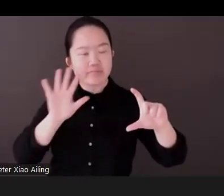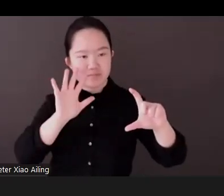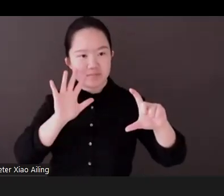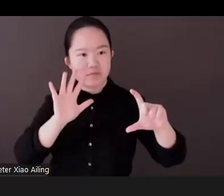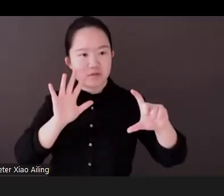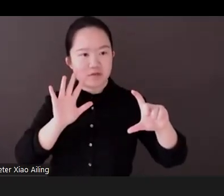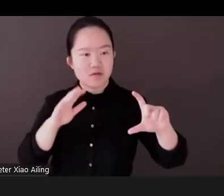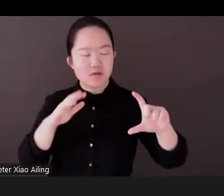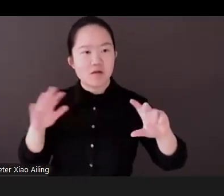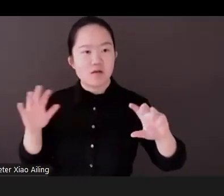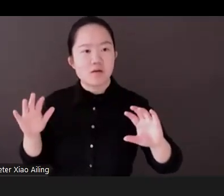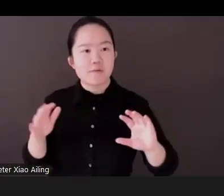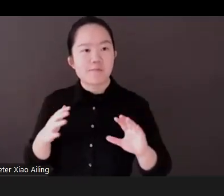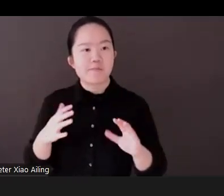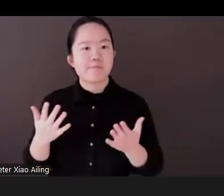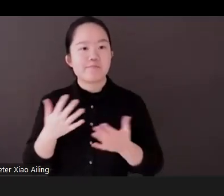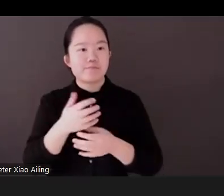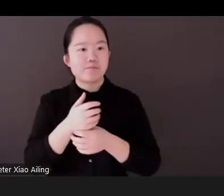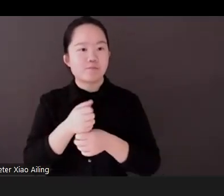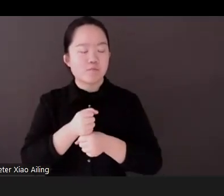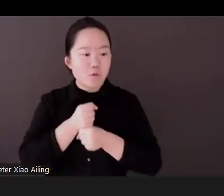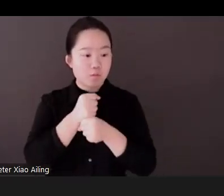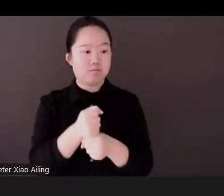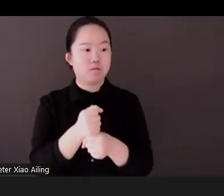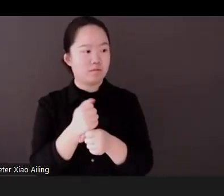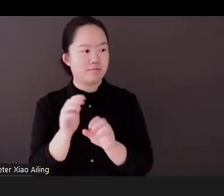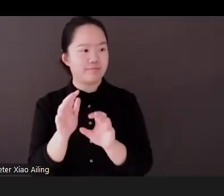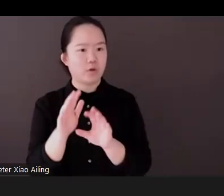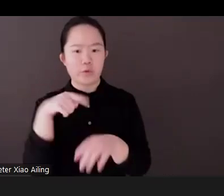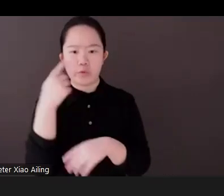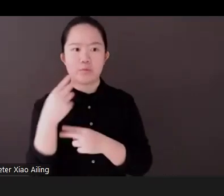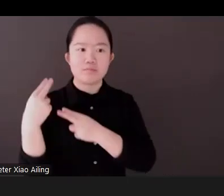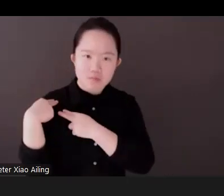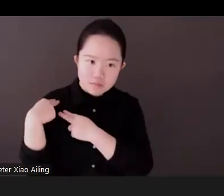authorized representative are responsible for